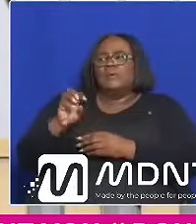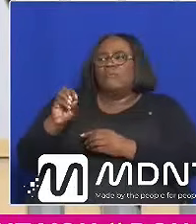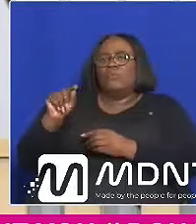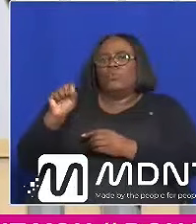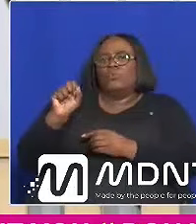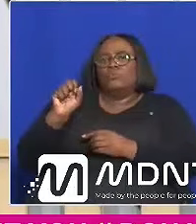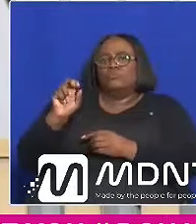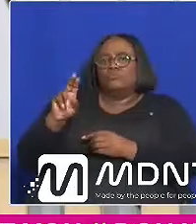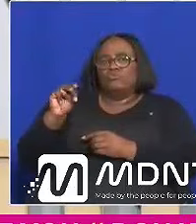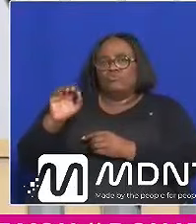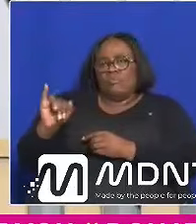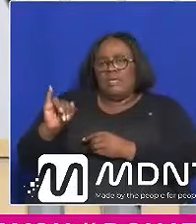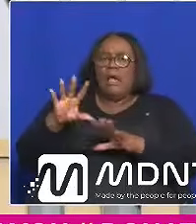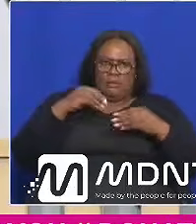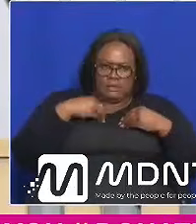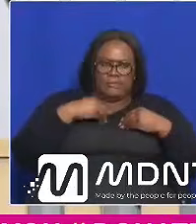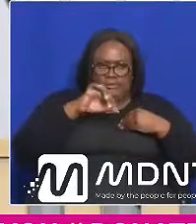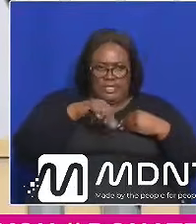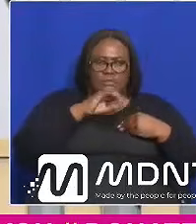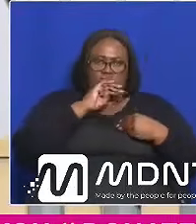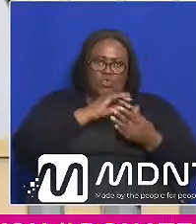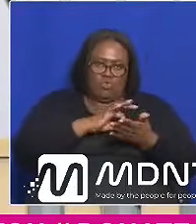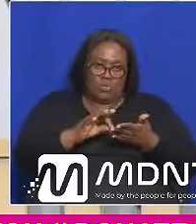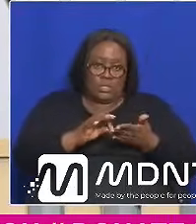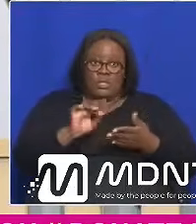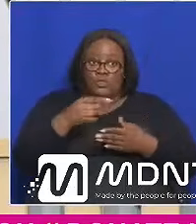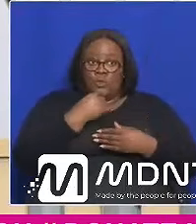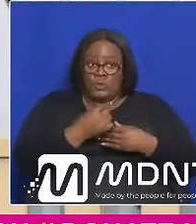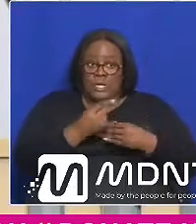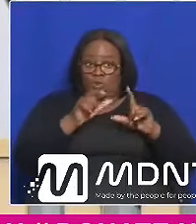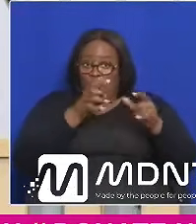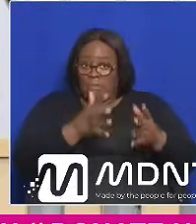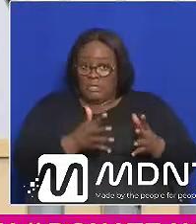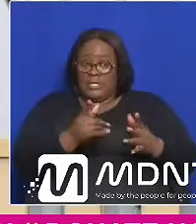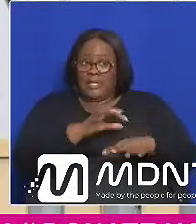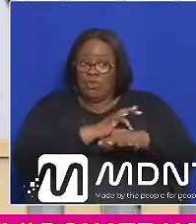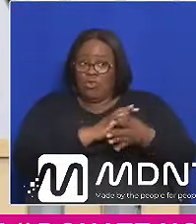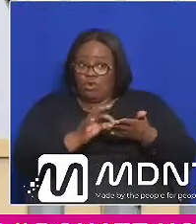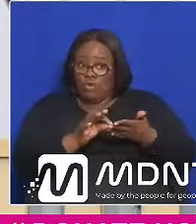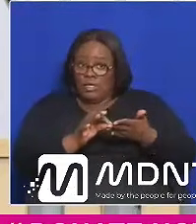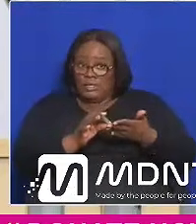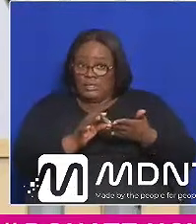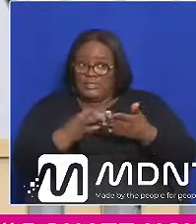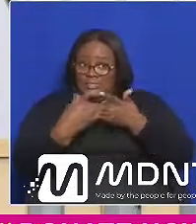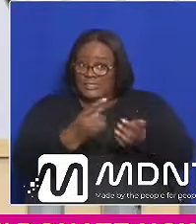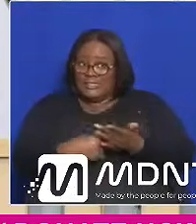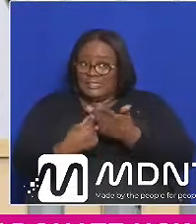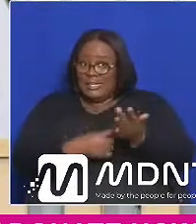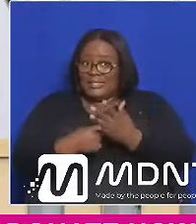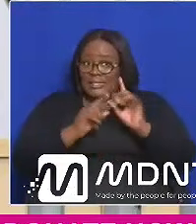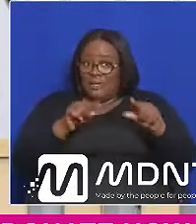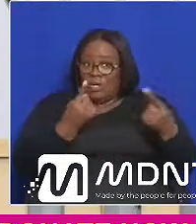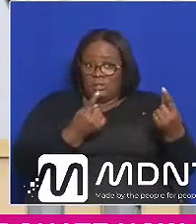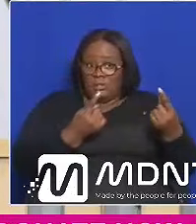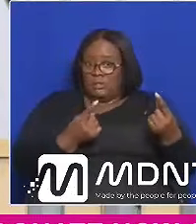correction. The contract. Yes. Are you suggesting to the commissioners that the contract is off bounds? No, the contract, I cannot engage in the